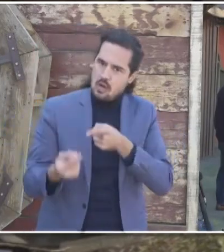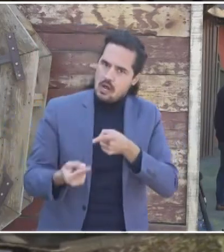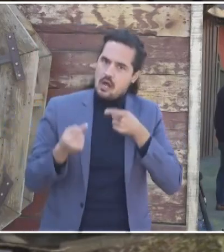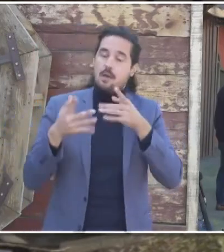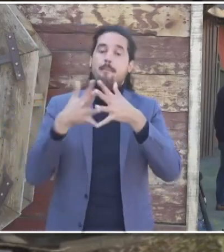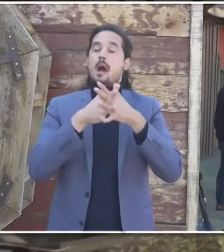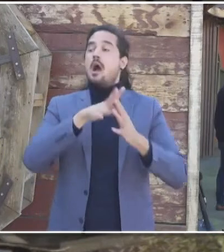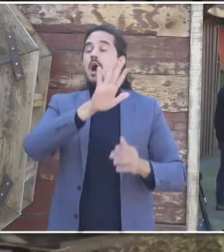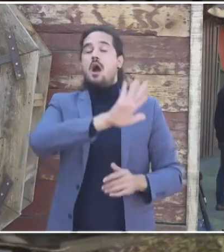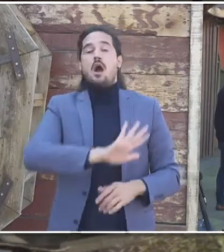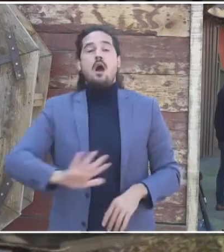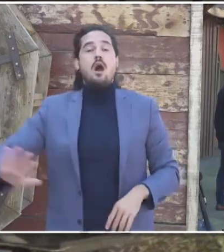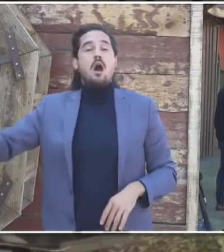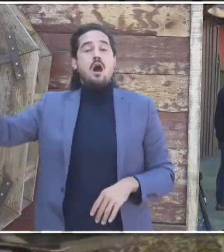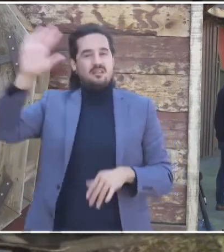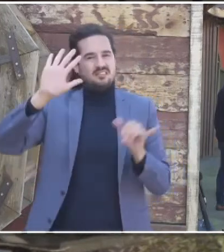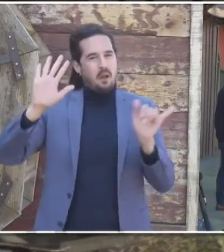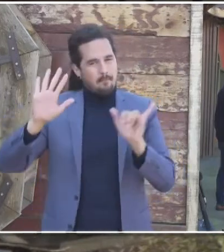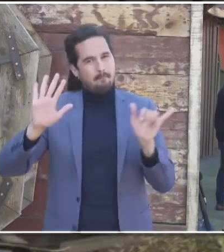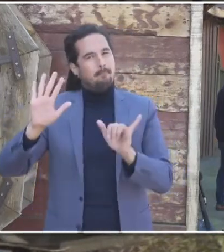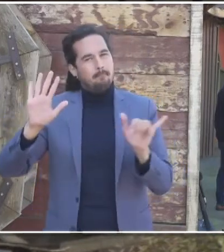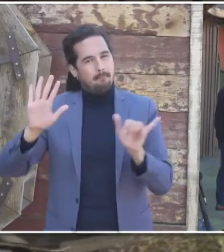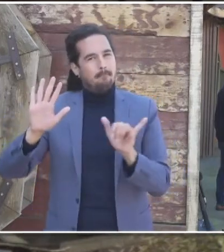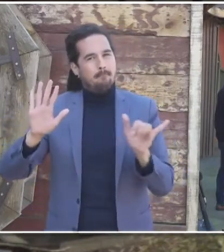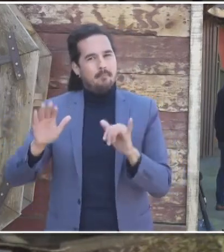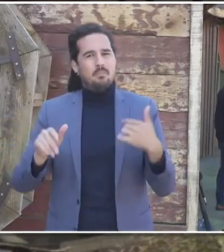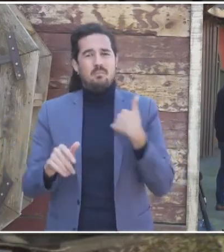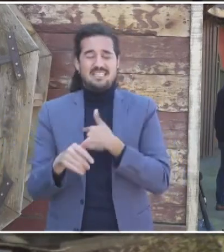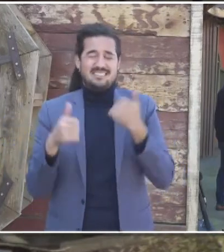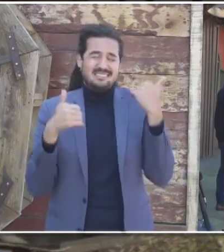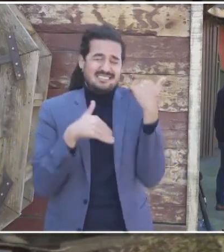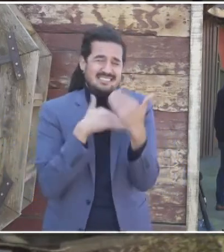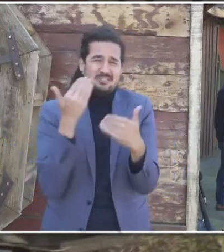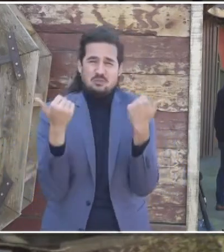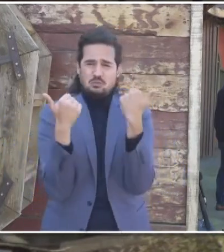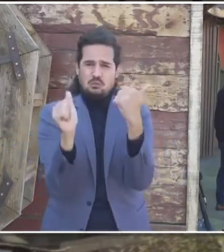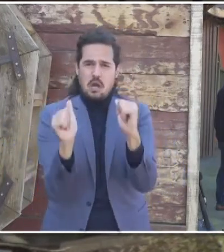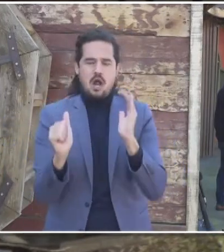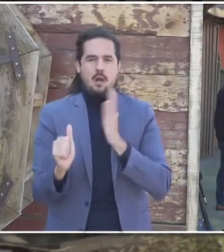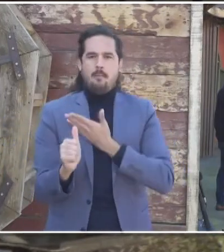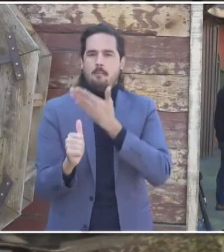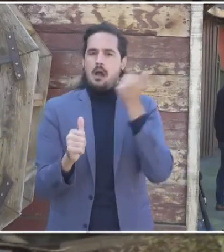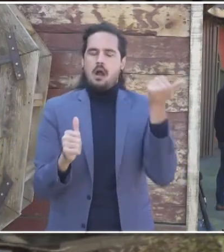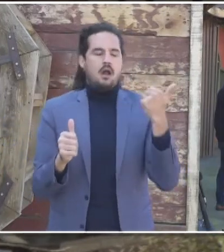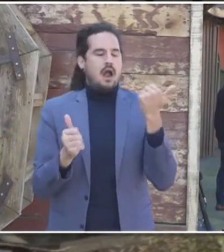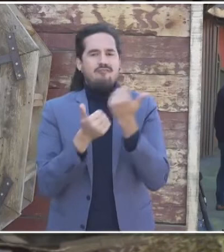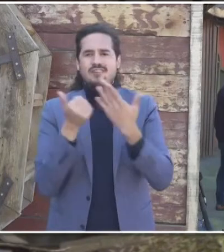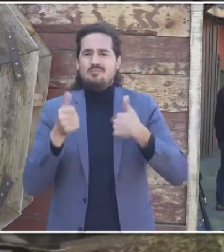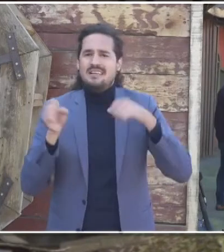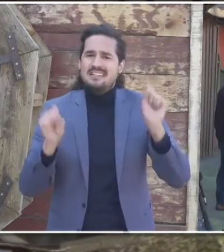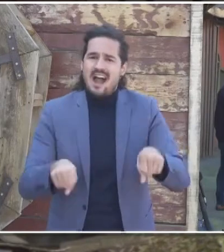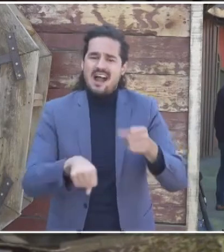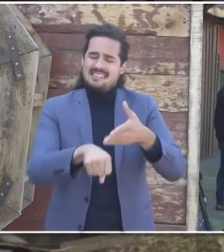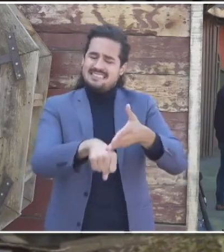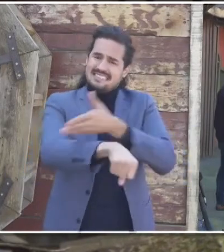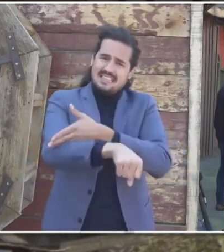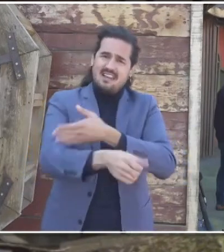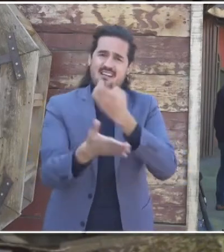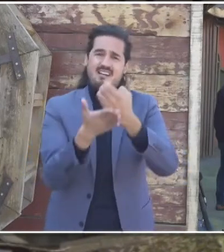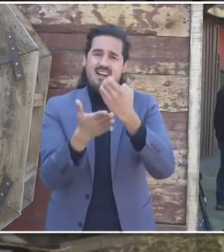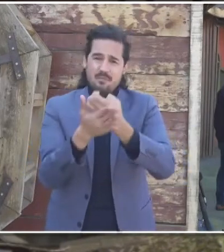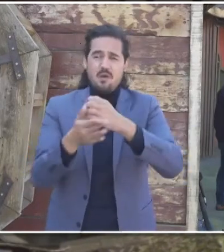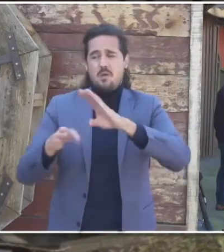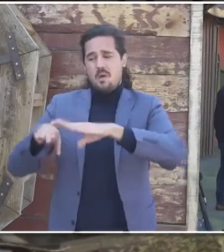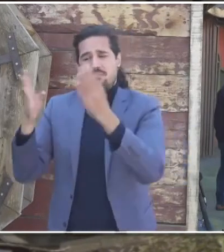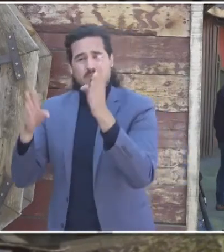everything in our power to get this economy moving again safely. The fastest way to open businesses permanently is to eliminate and